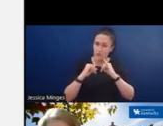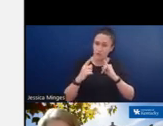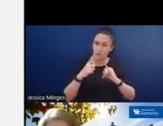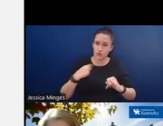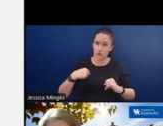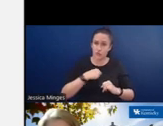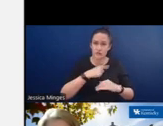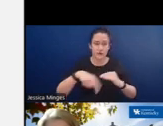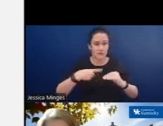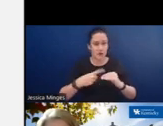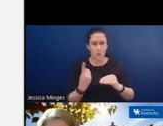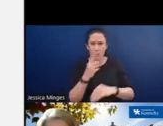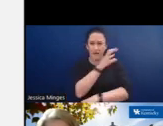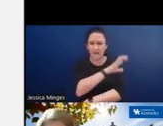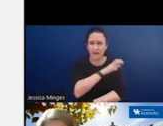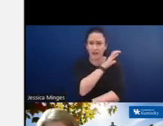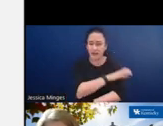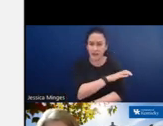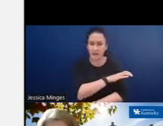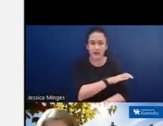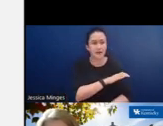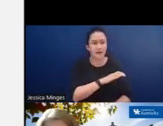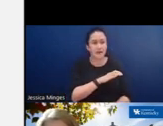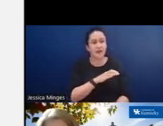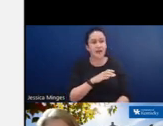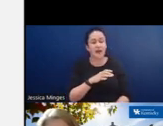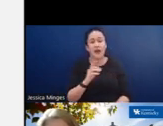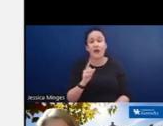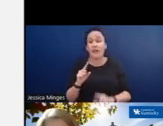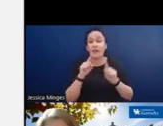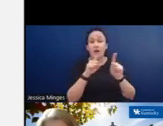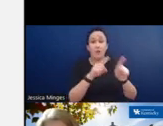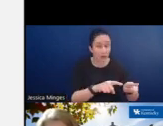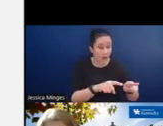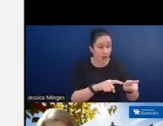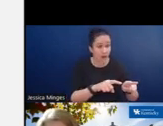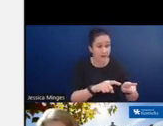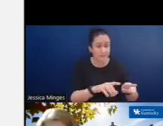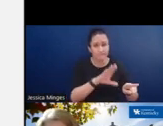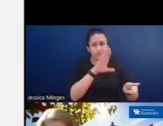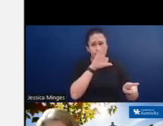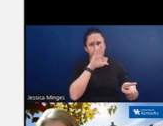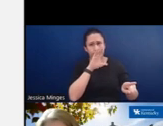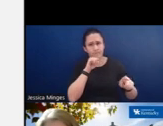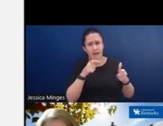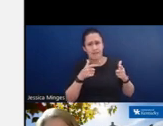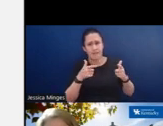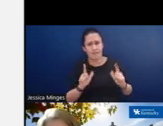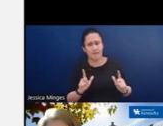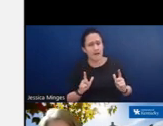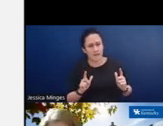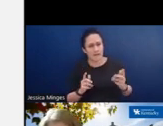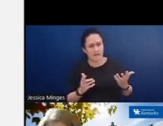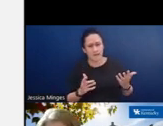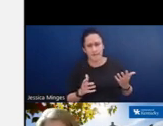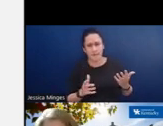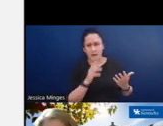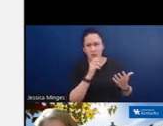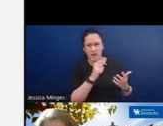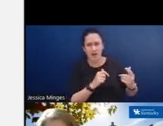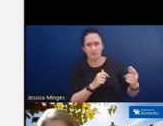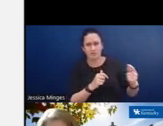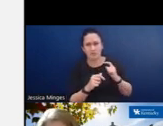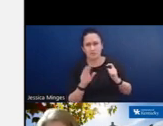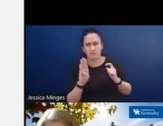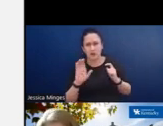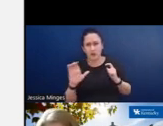a clinic that they went to that would not allow them to, they wouldn't prescribe birth control until